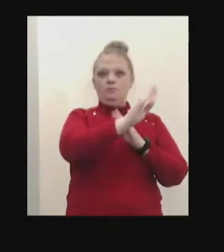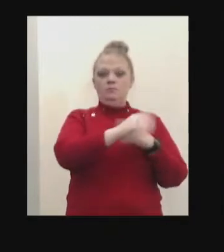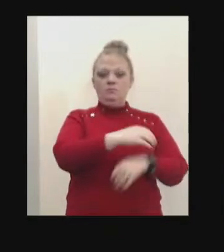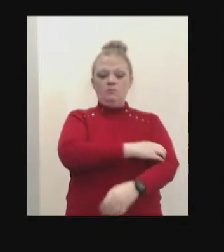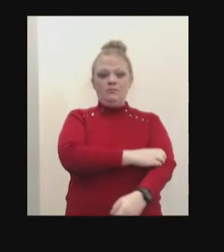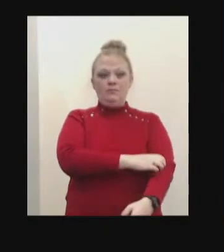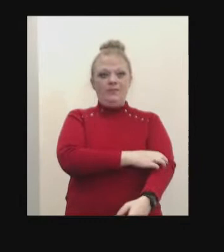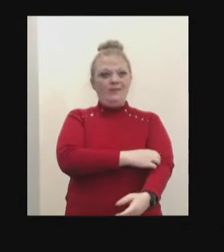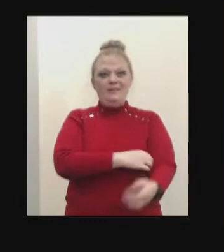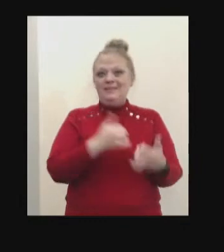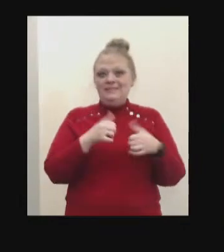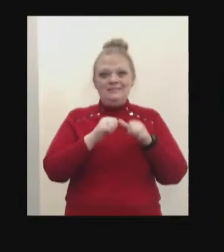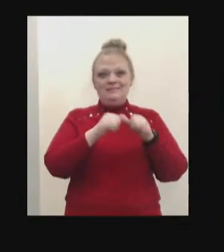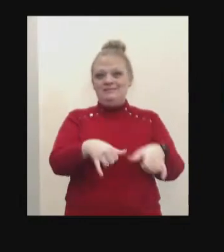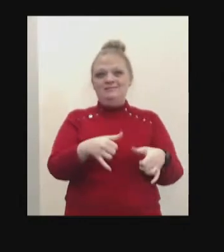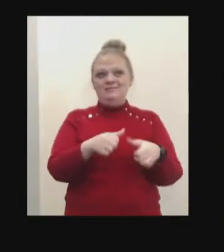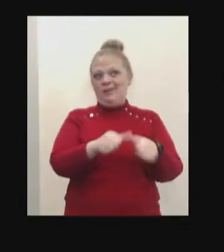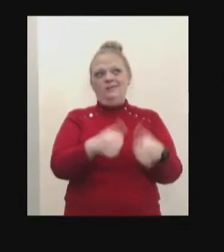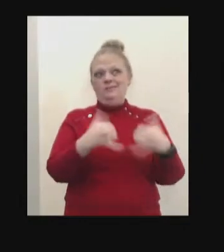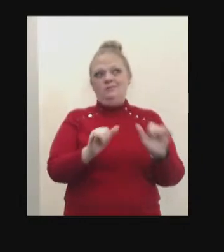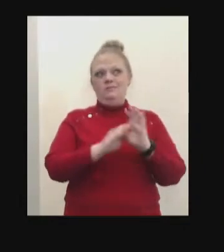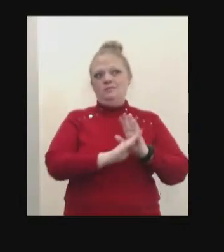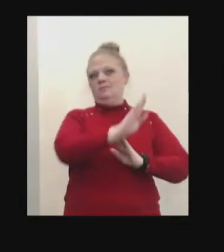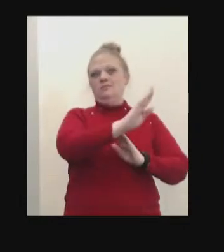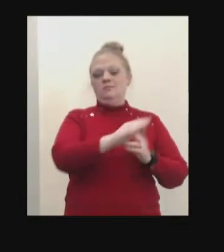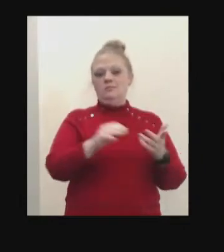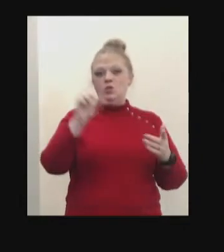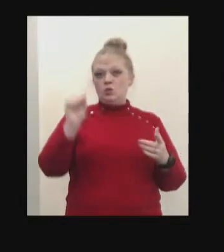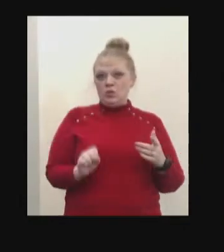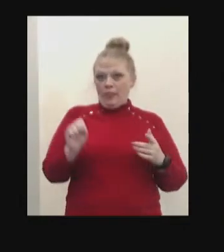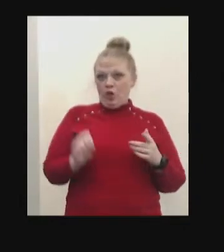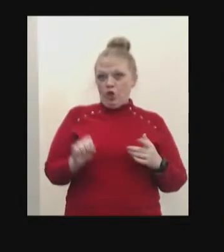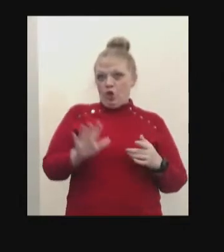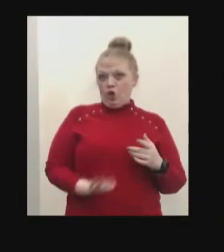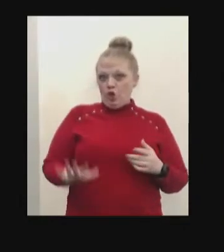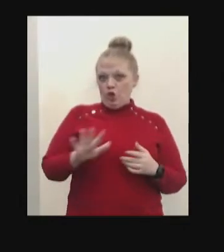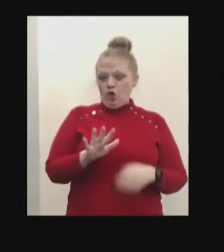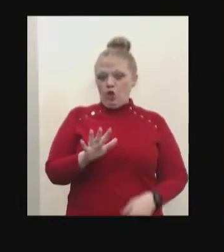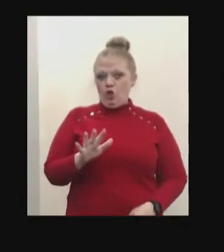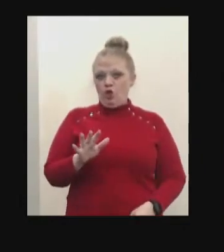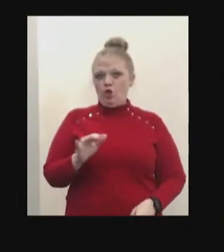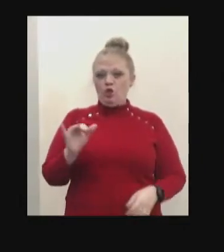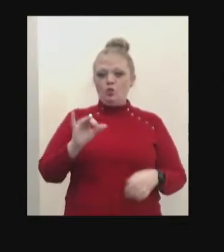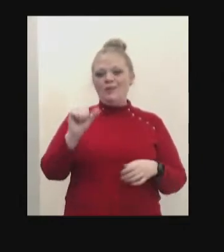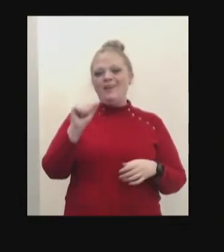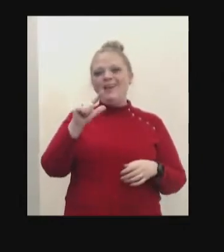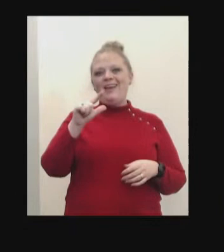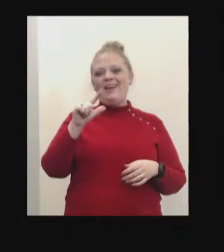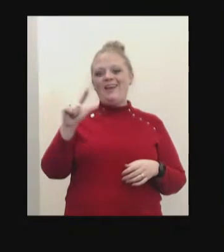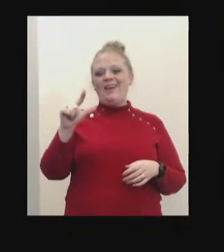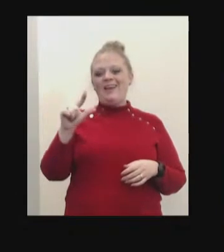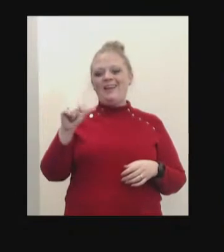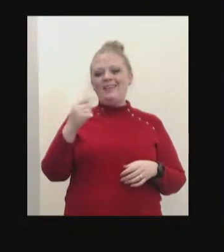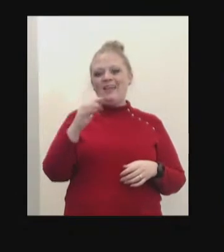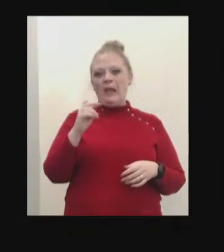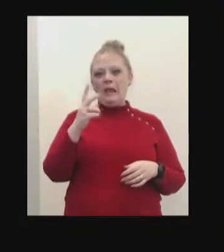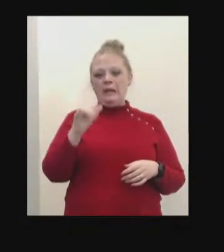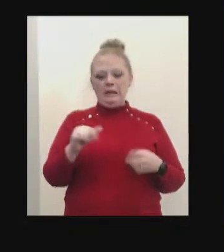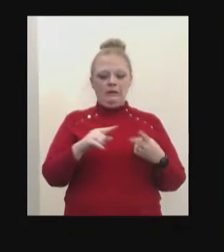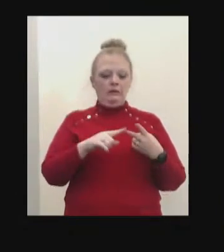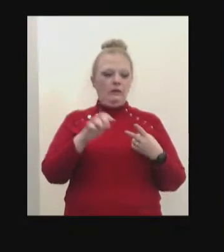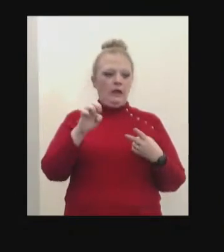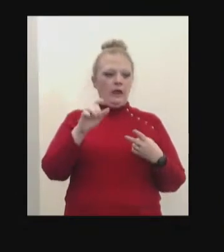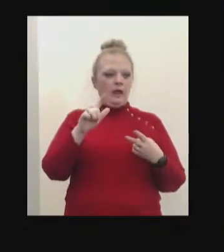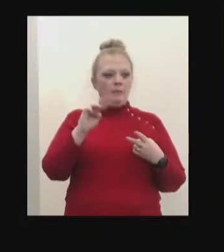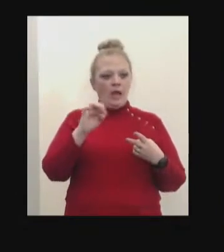continues to grow. Southern Tier, so this is an area basically to the east of Allegheny County, but Elmira, Broome